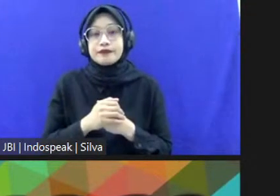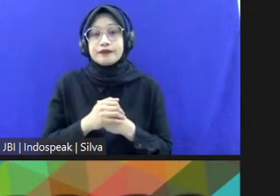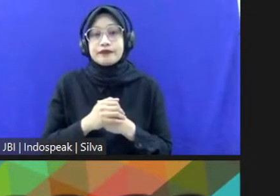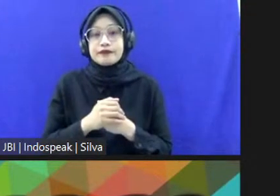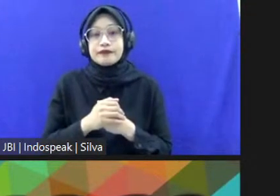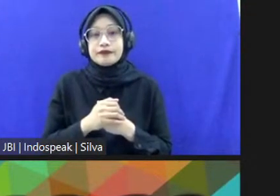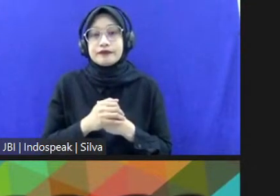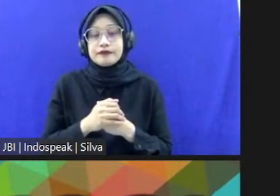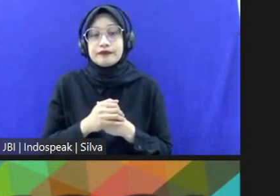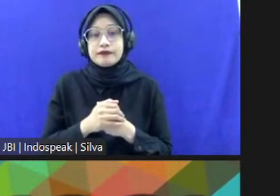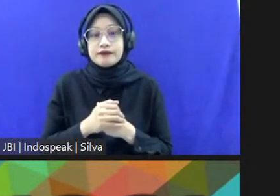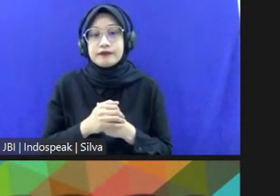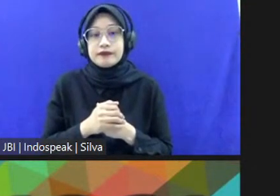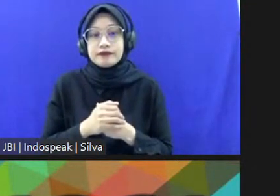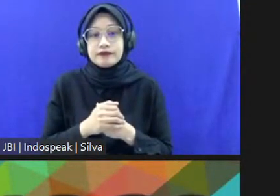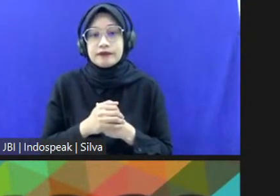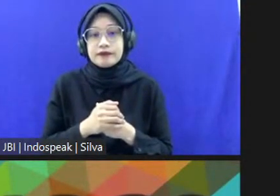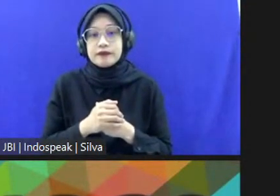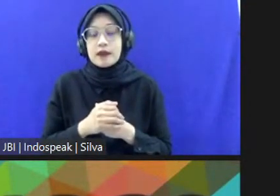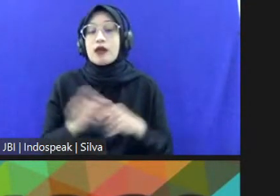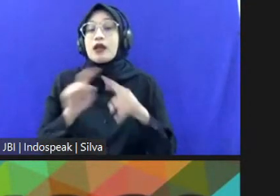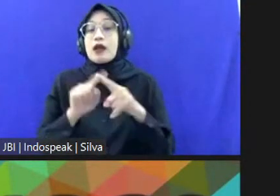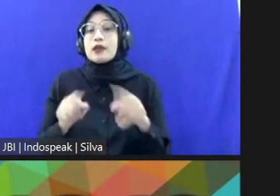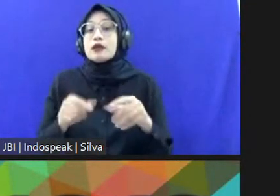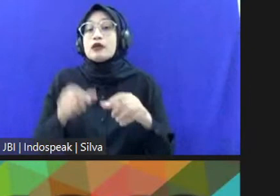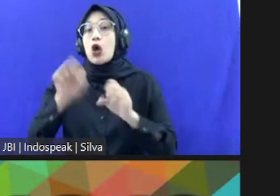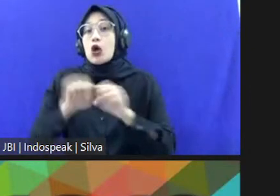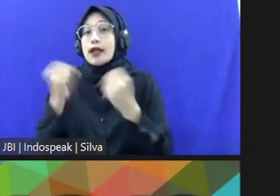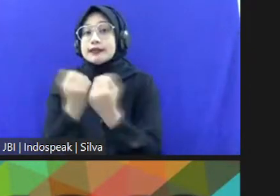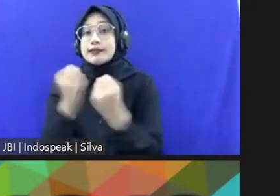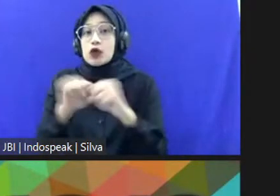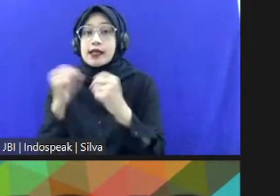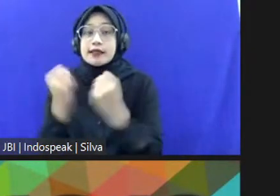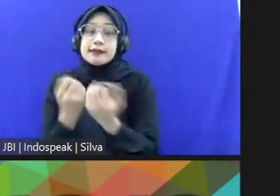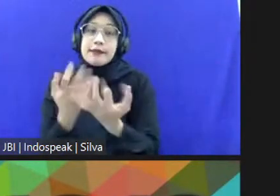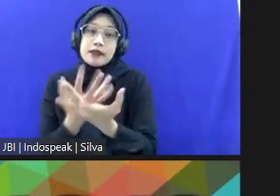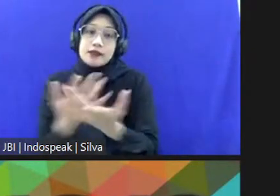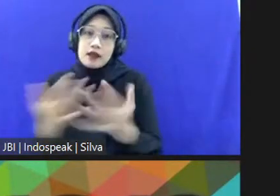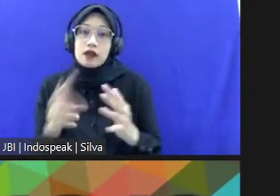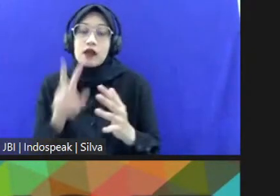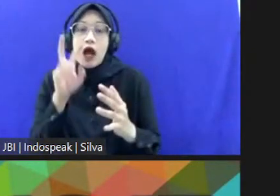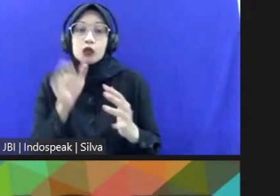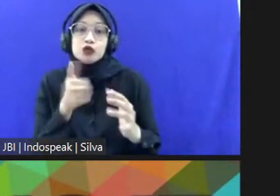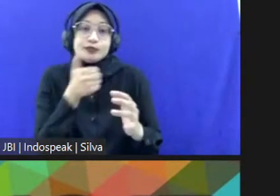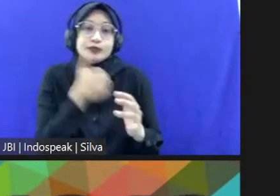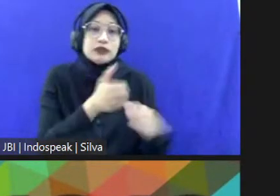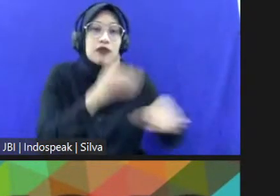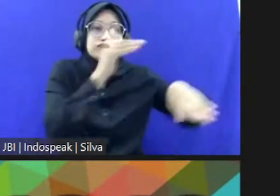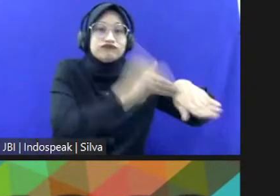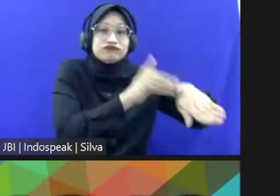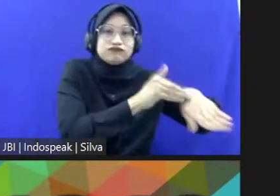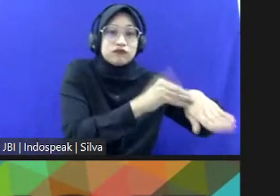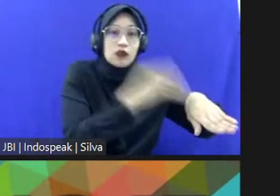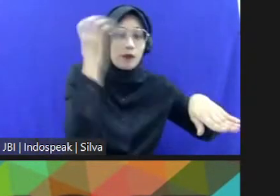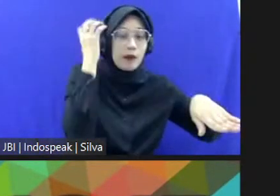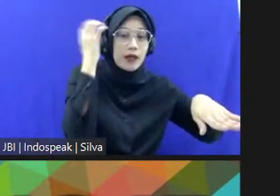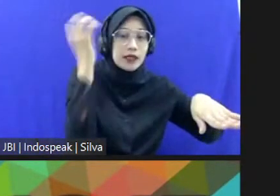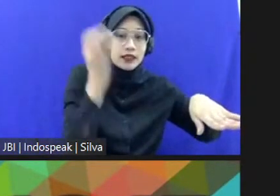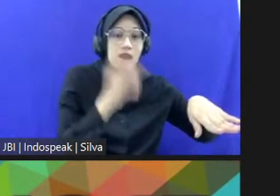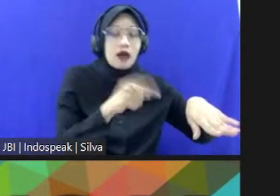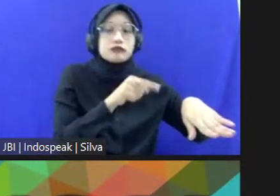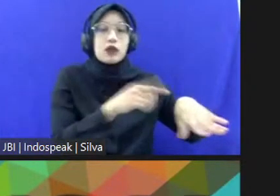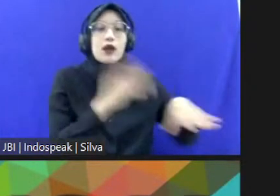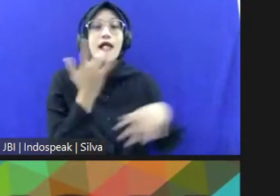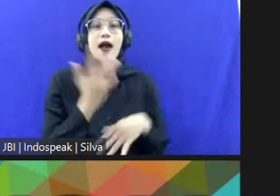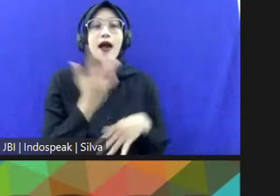society to remind the government to be careful to run the elections, because at the time